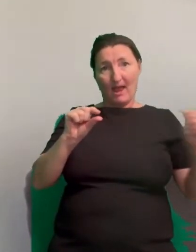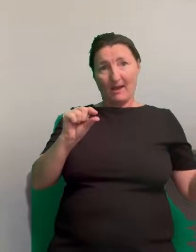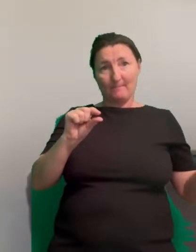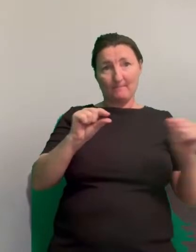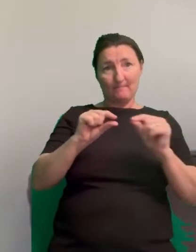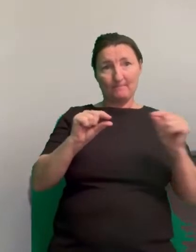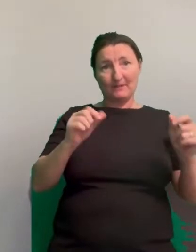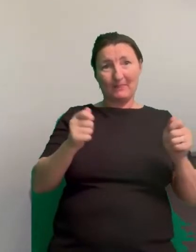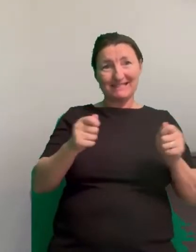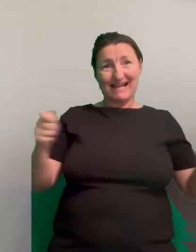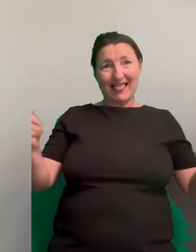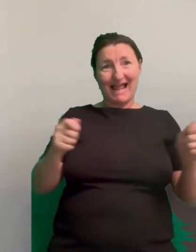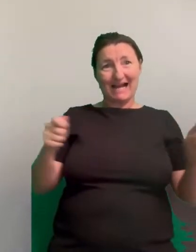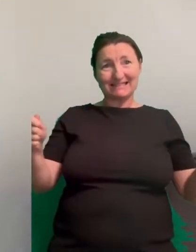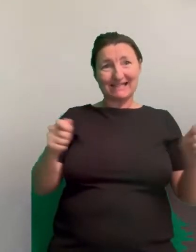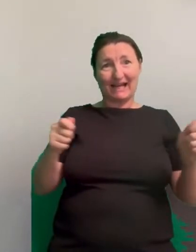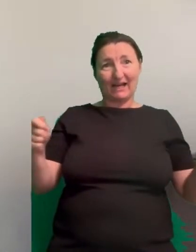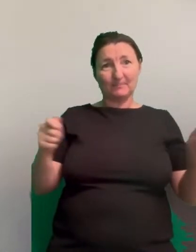elasticated